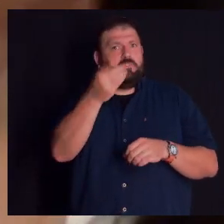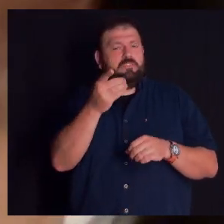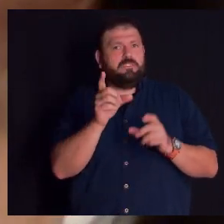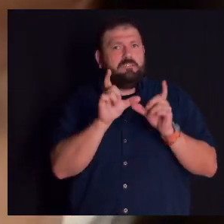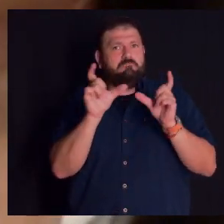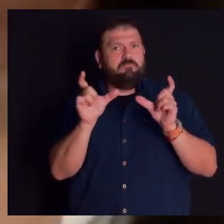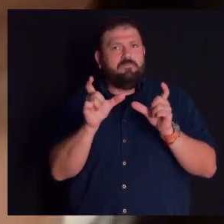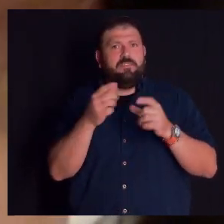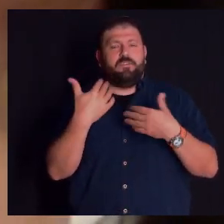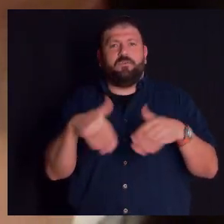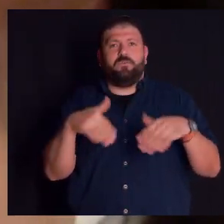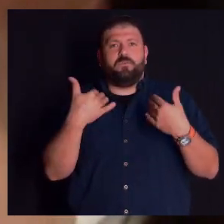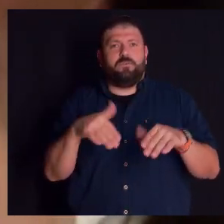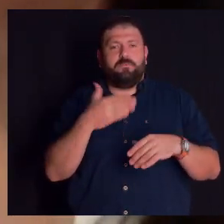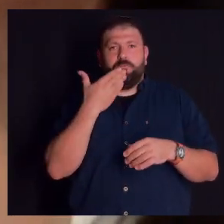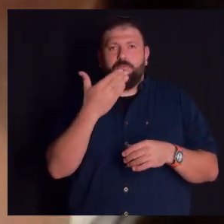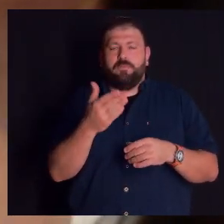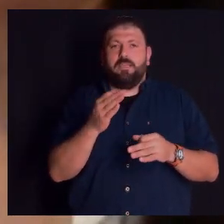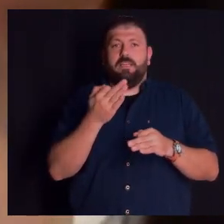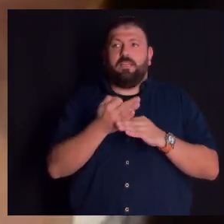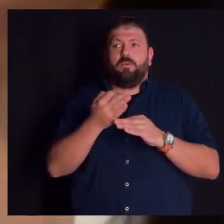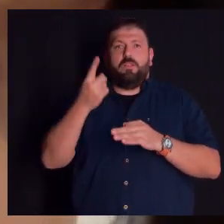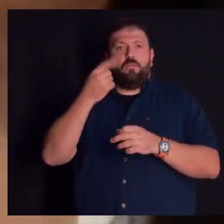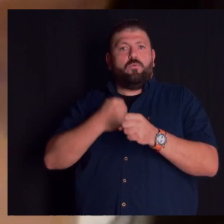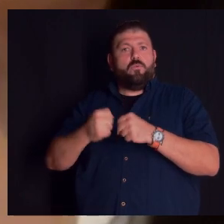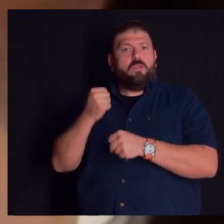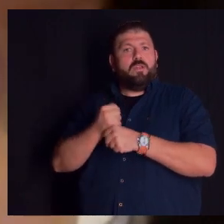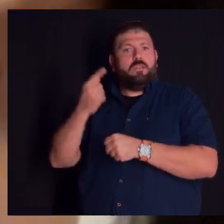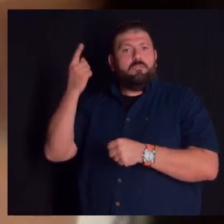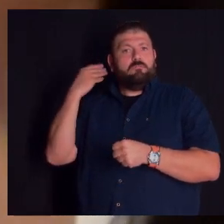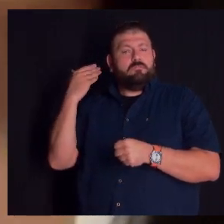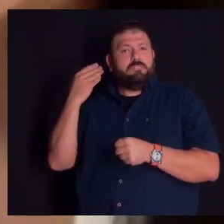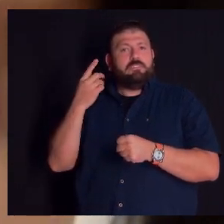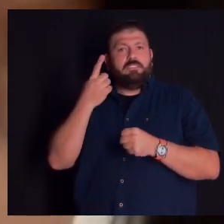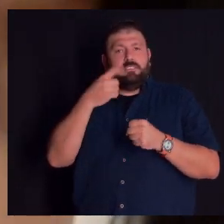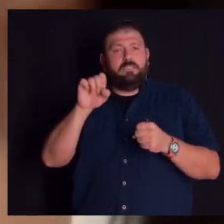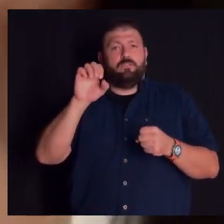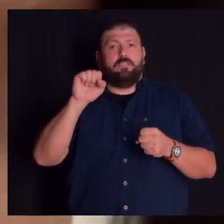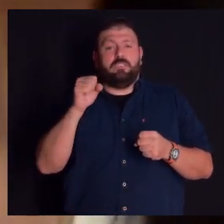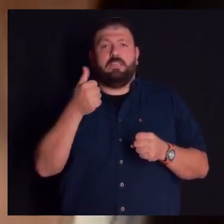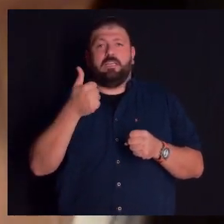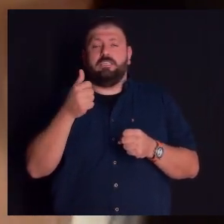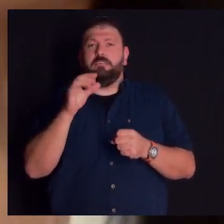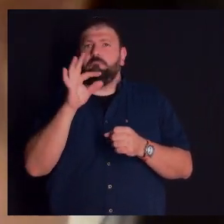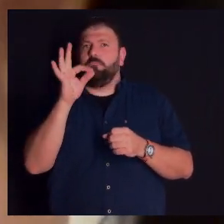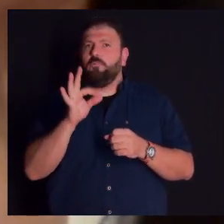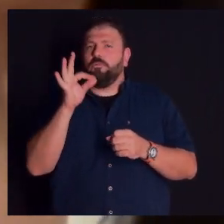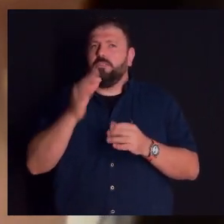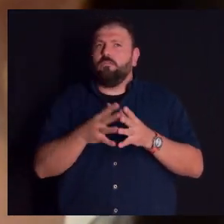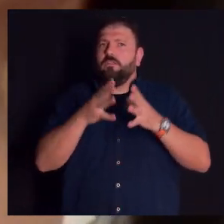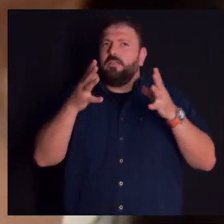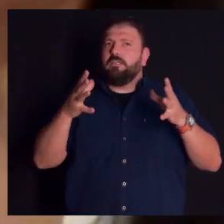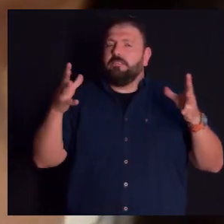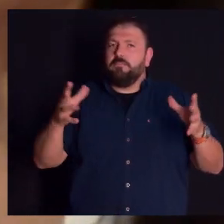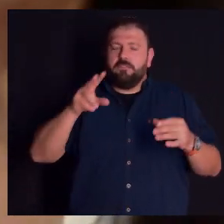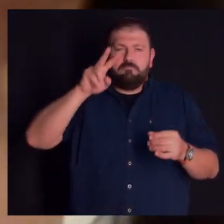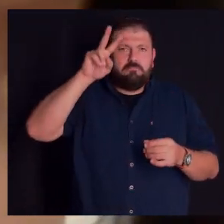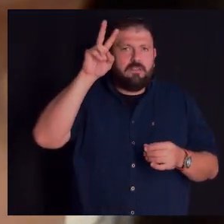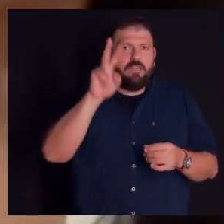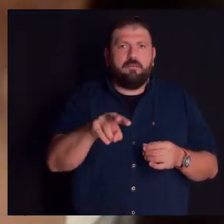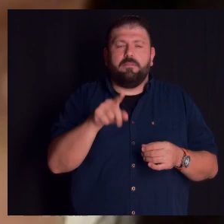are spectacular. Compare versus last year, you grew 176%. And